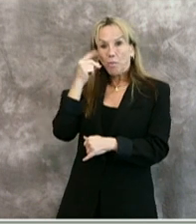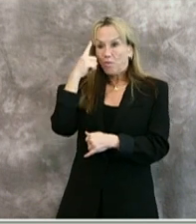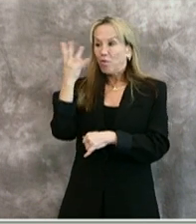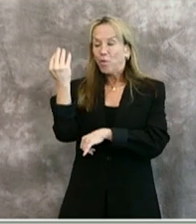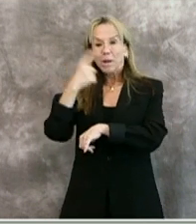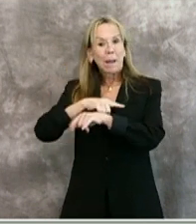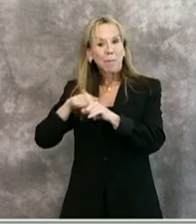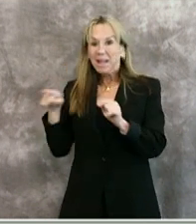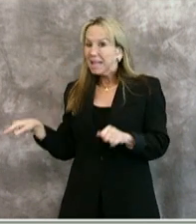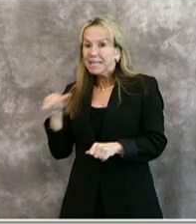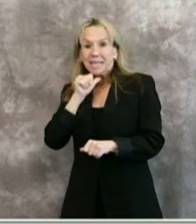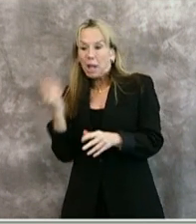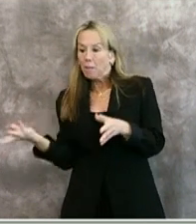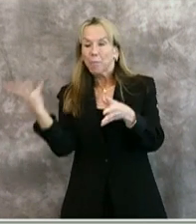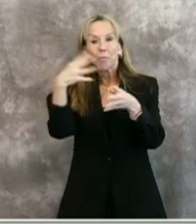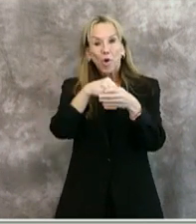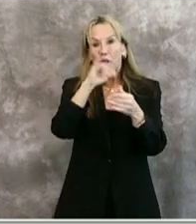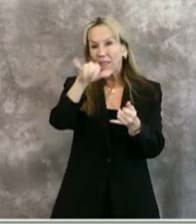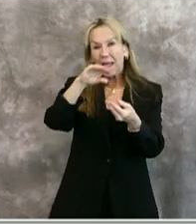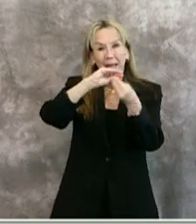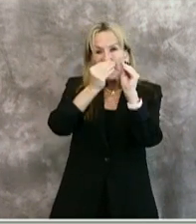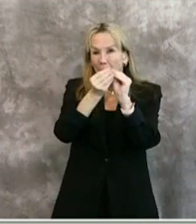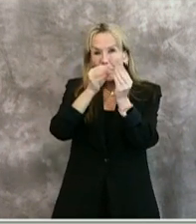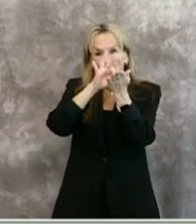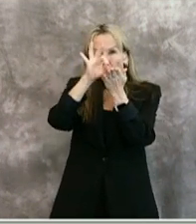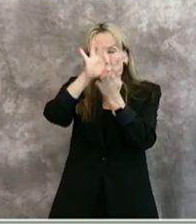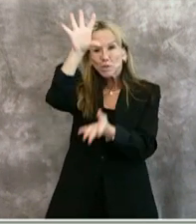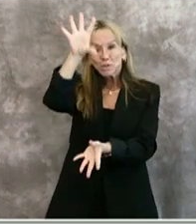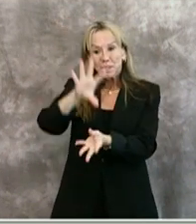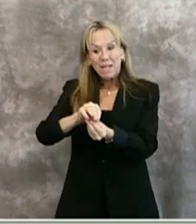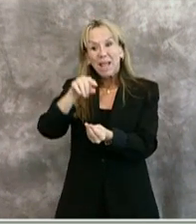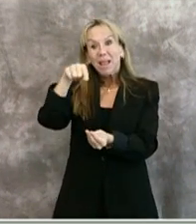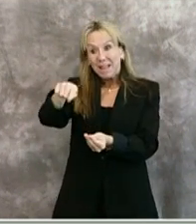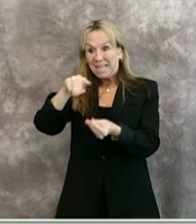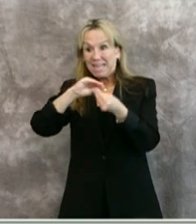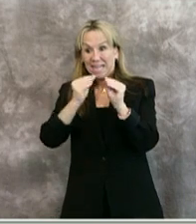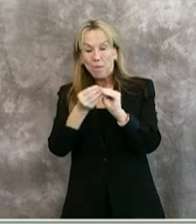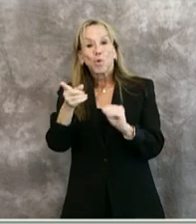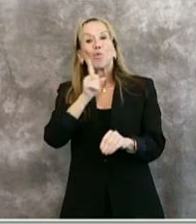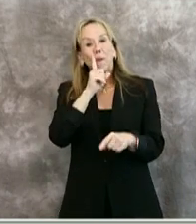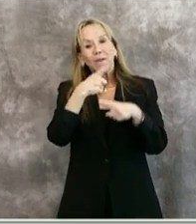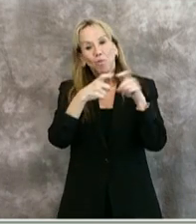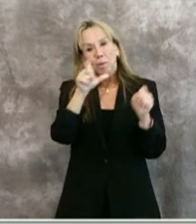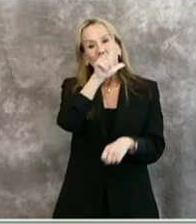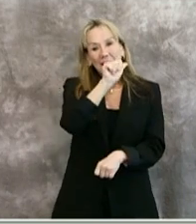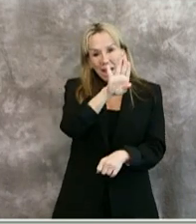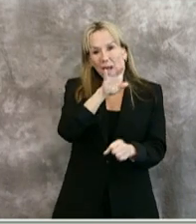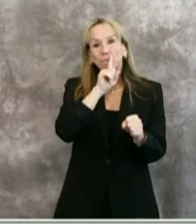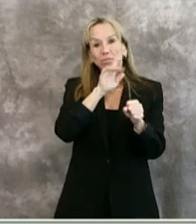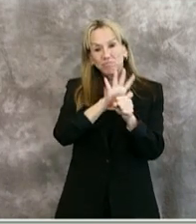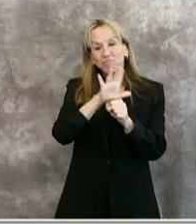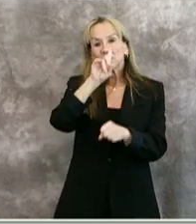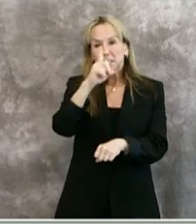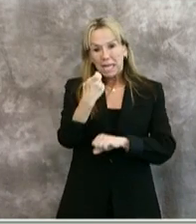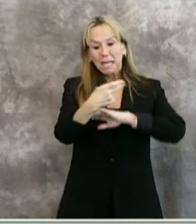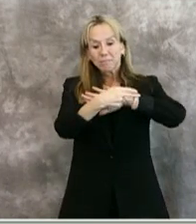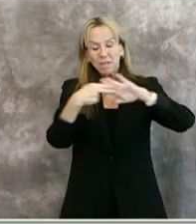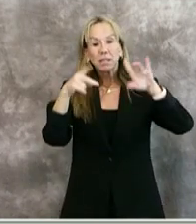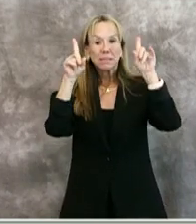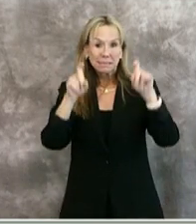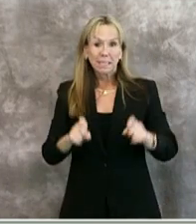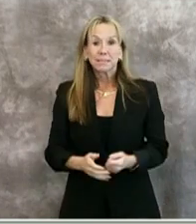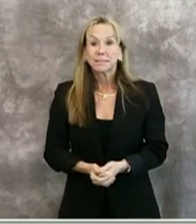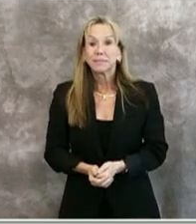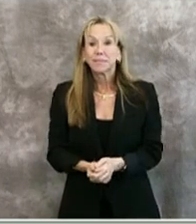individuals are included, again, in our laboratory-confirmed diagnostic tests. The number of